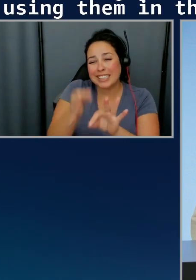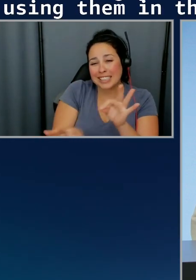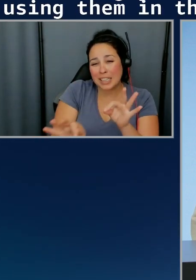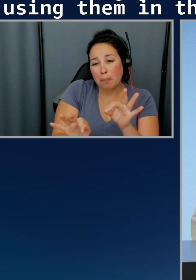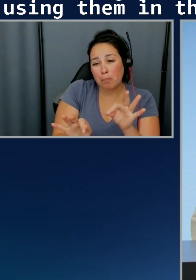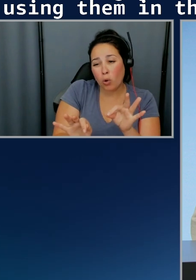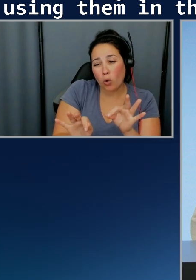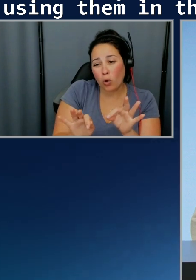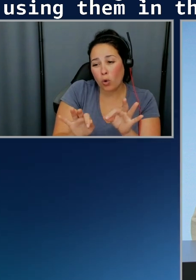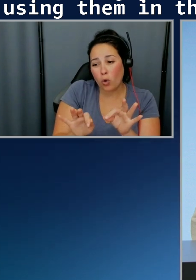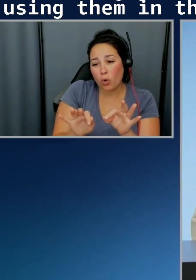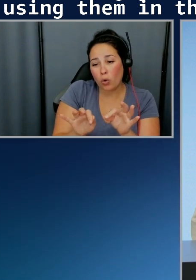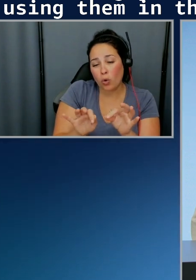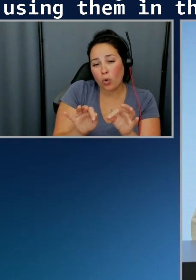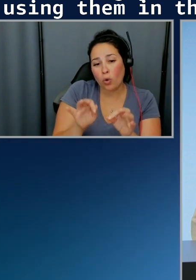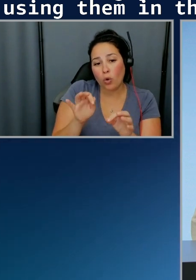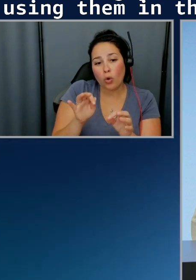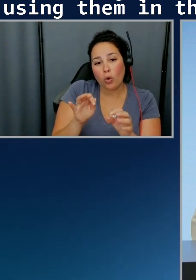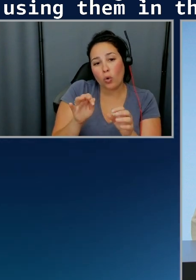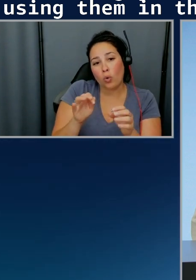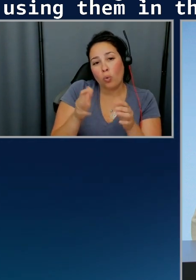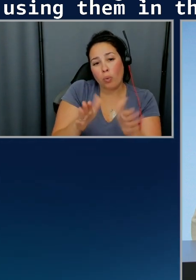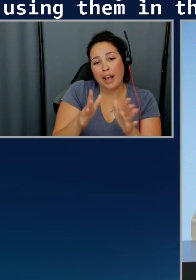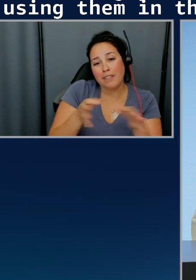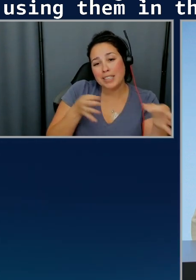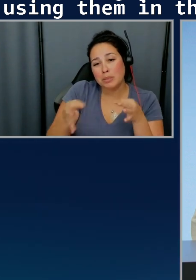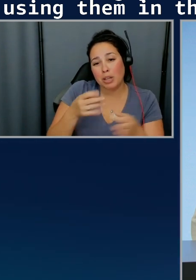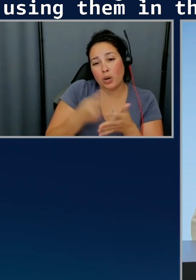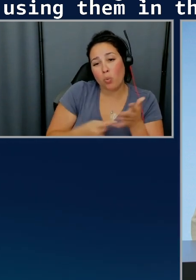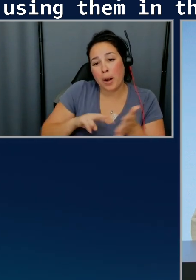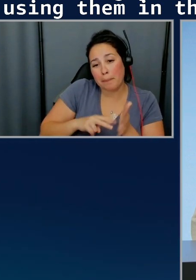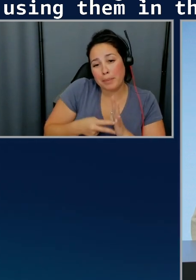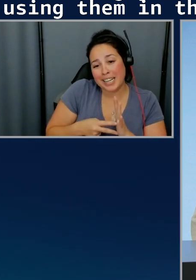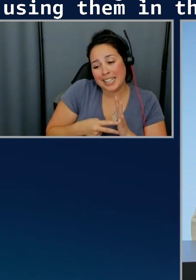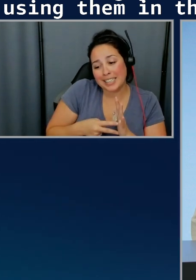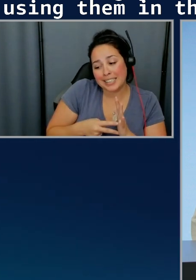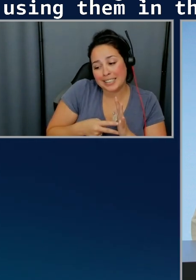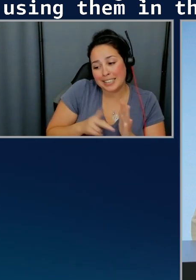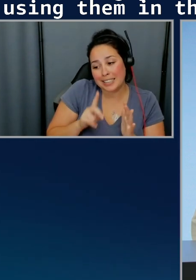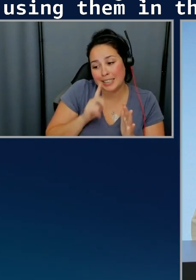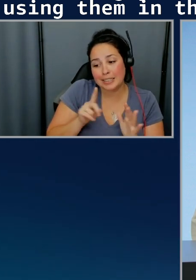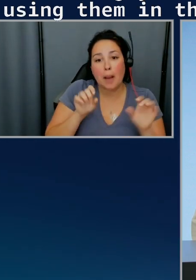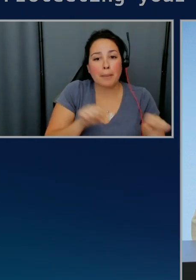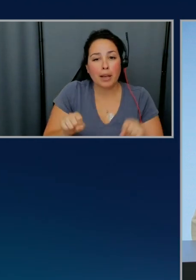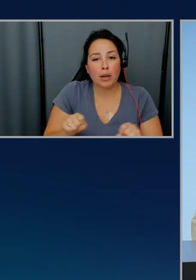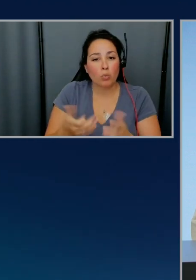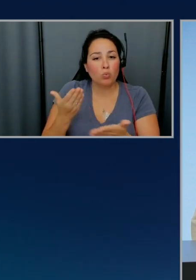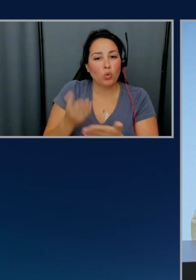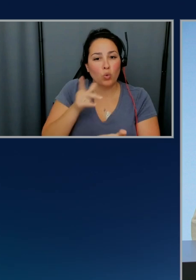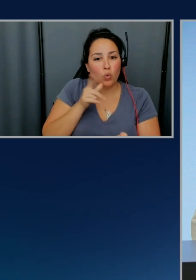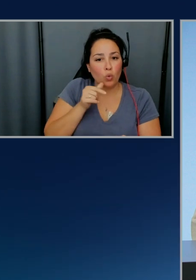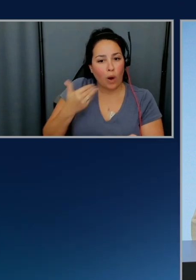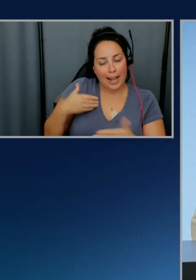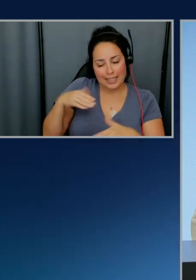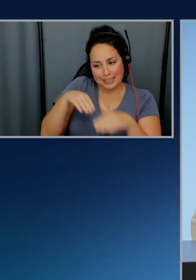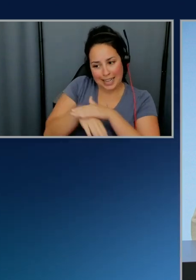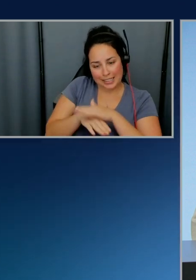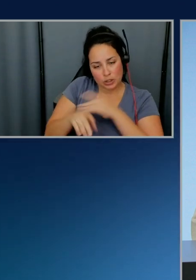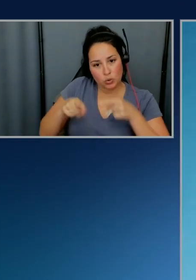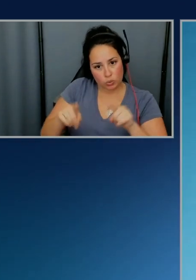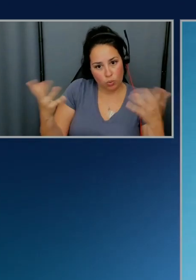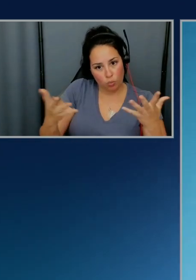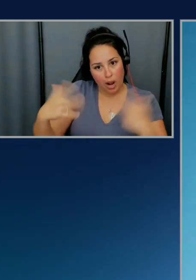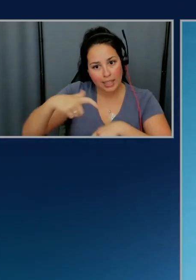of what attestation really means, it just means like being able to prove who has access at what time. That's right.